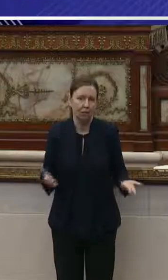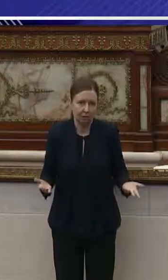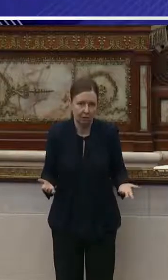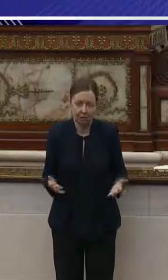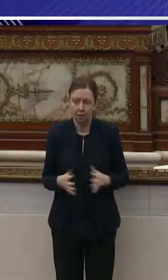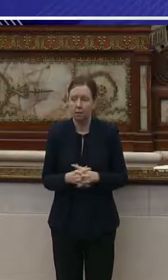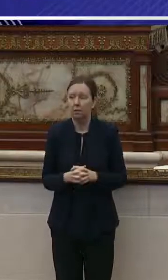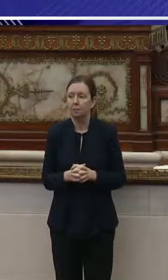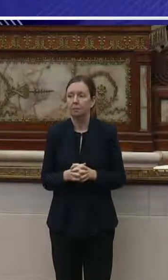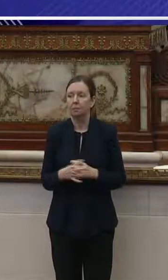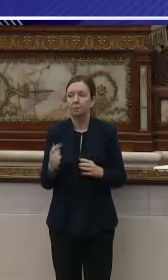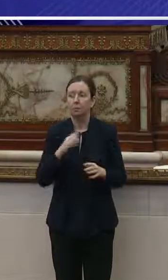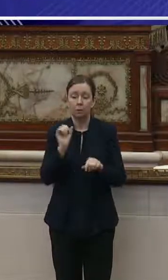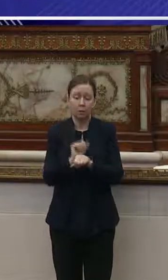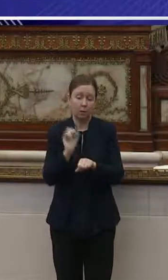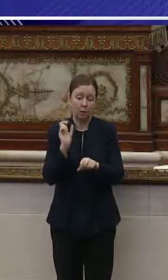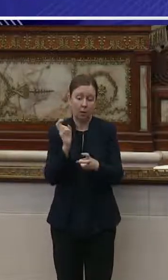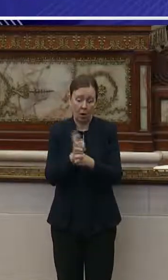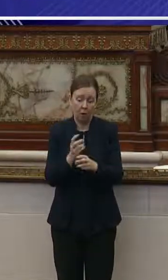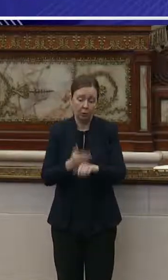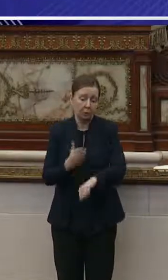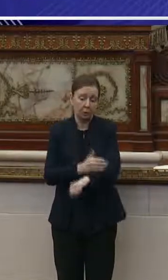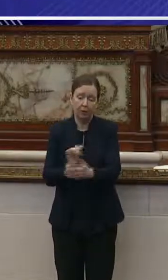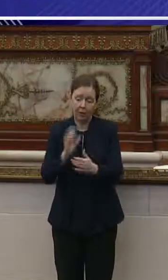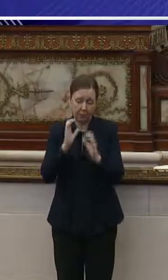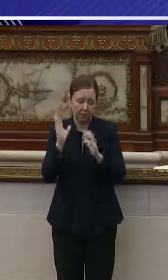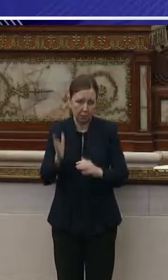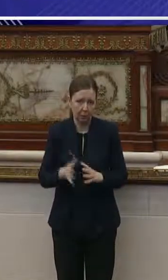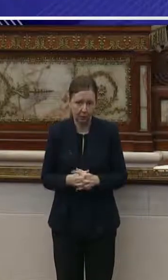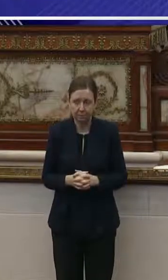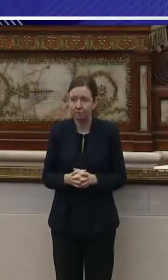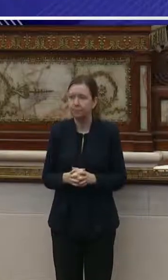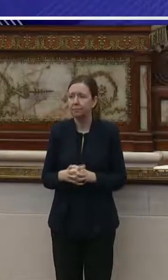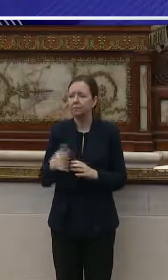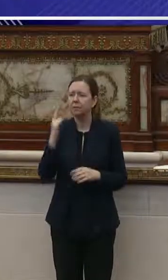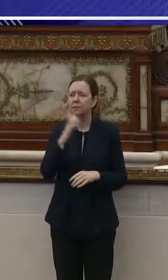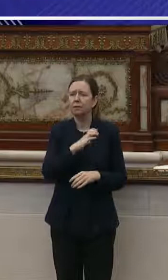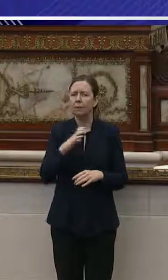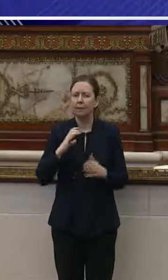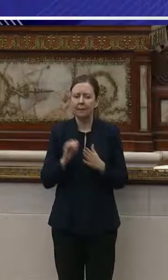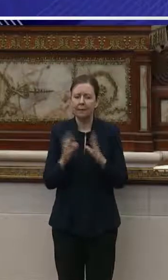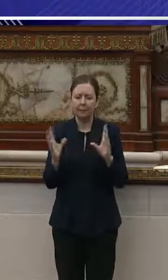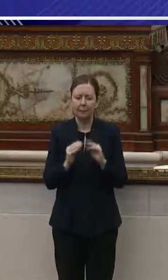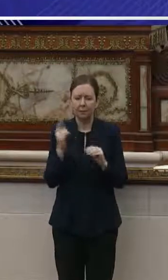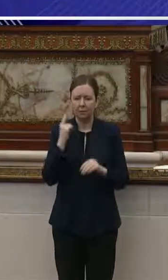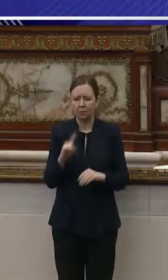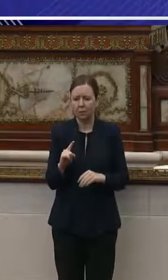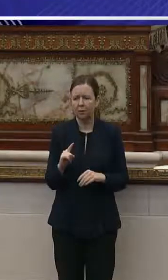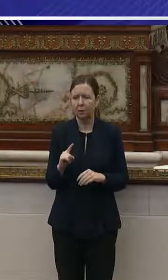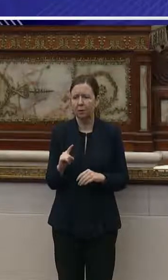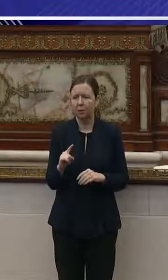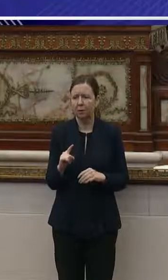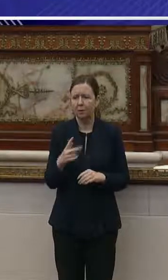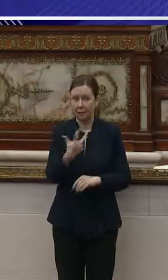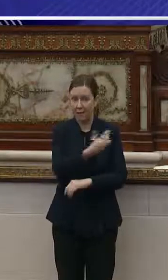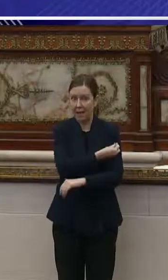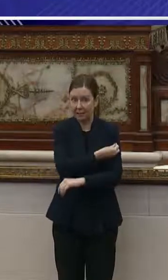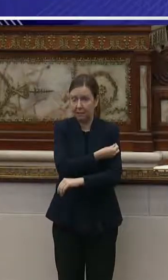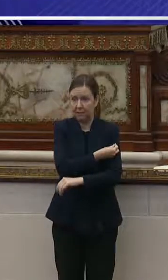so we're going to work hard on improving that communication. For the committee that meets for the vaccine